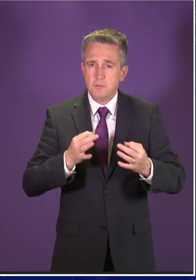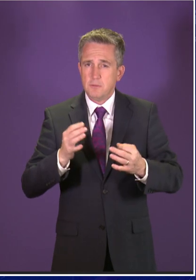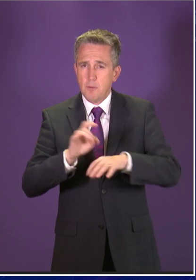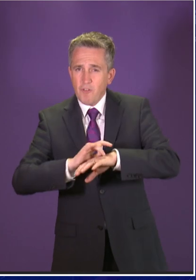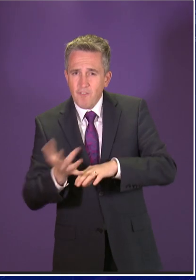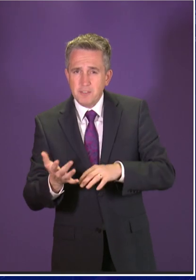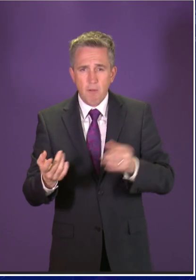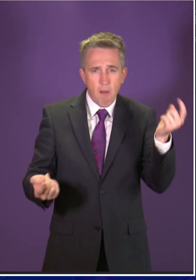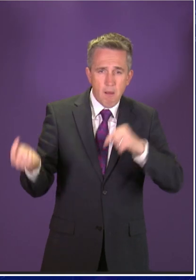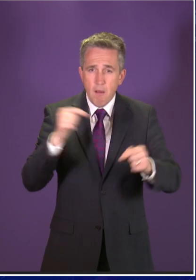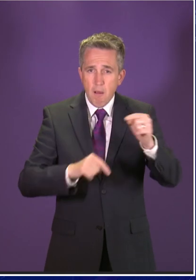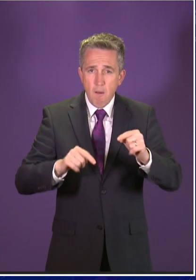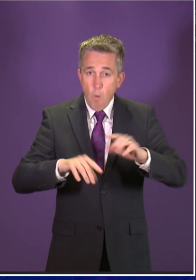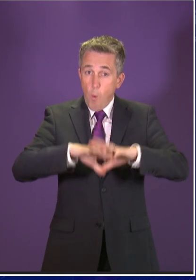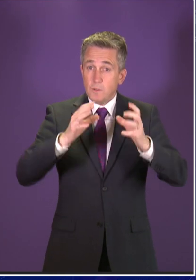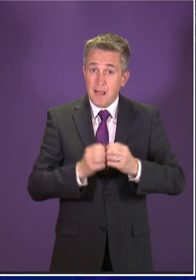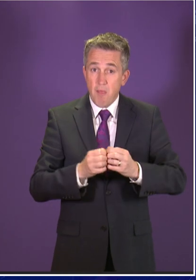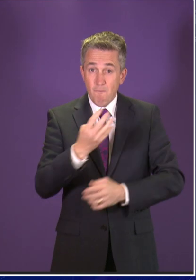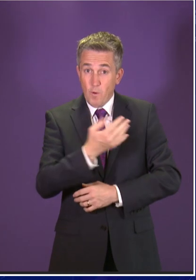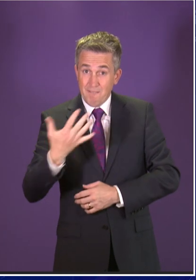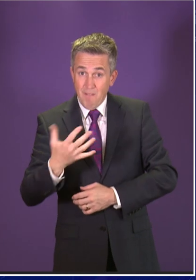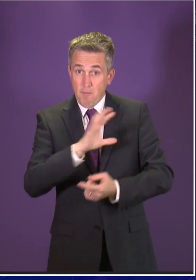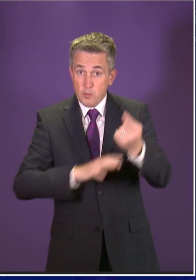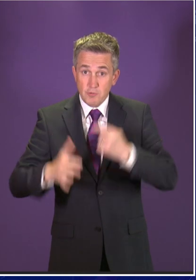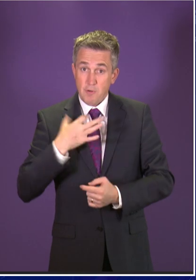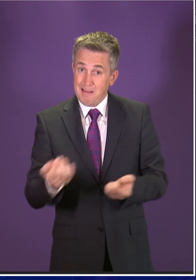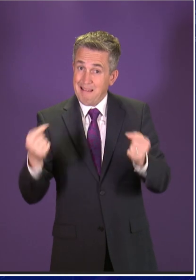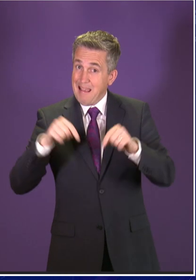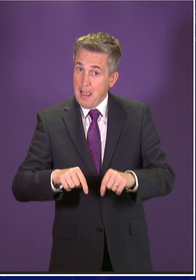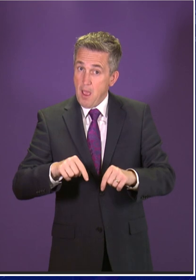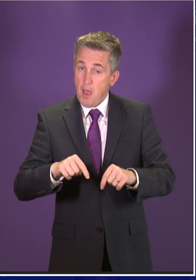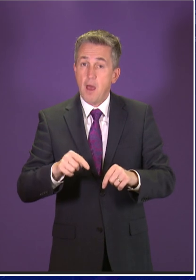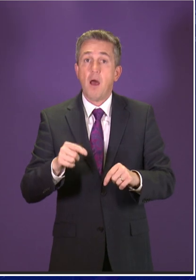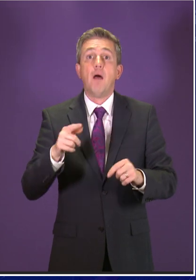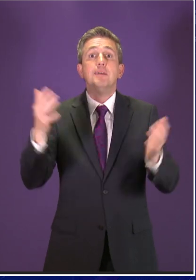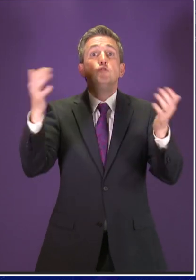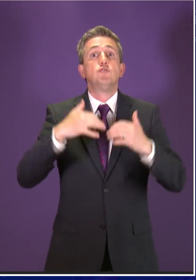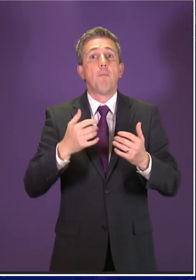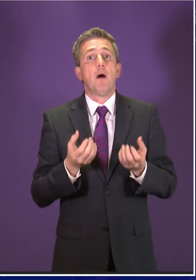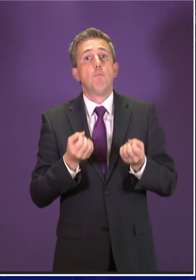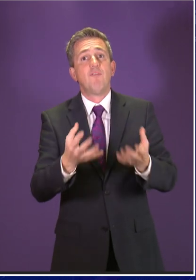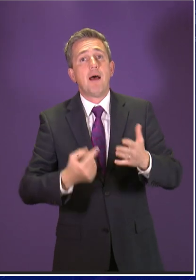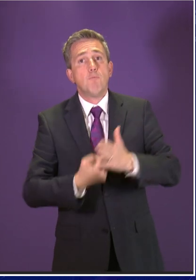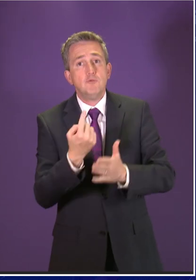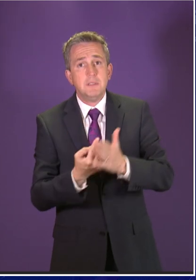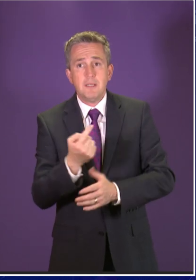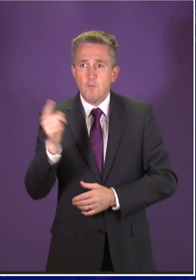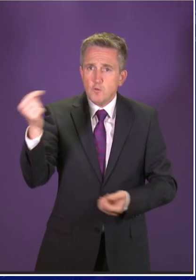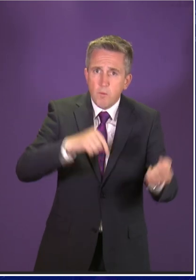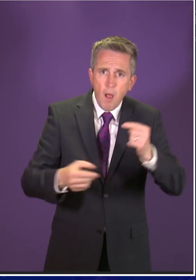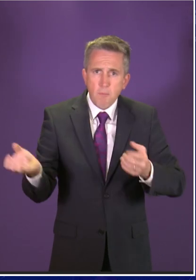year representing 45 countries, can come together, the summit provides you all with a platform to discuss and